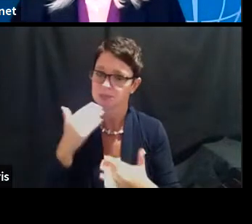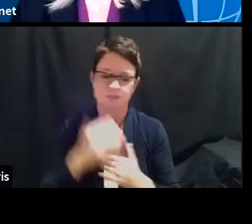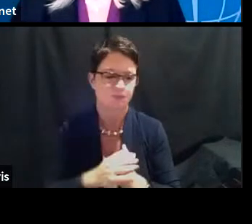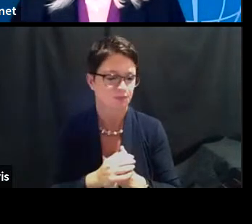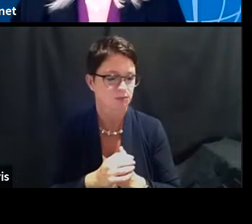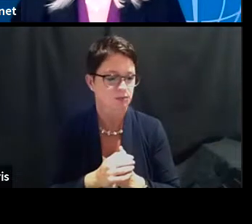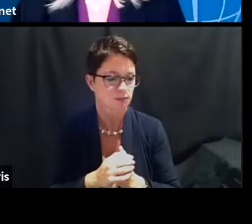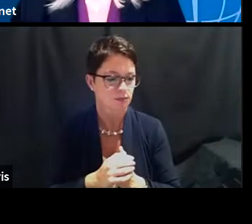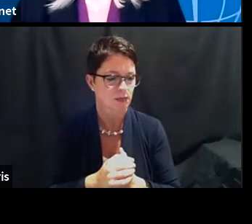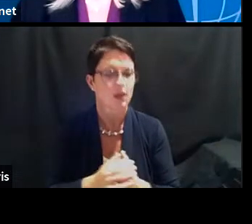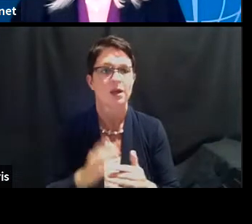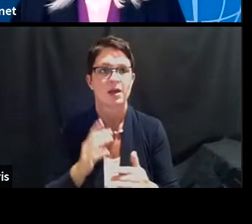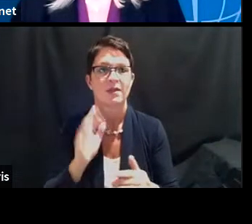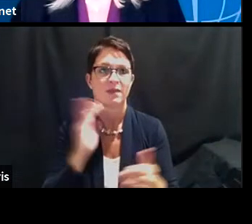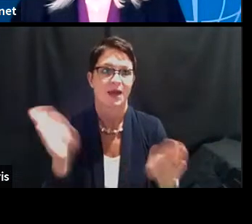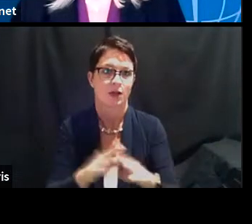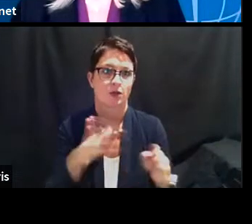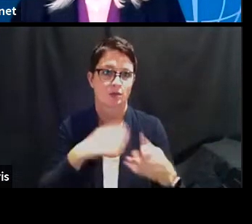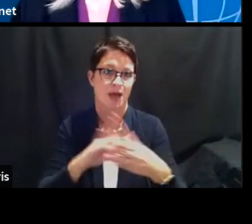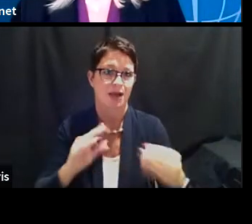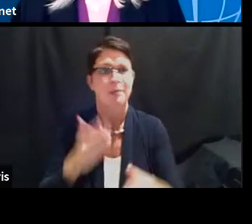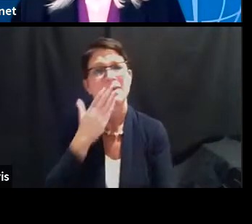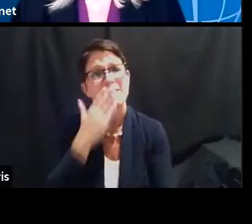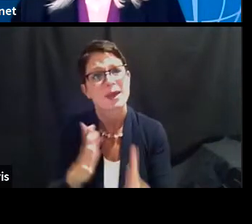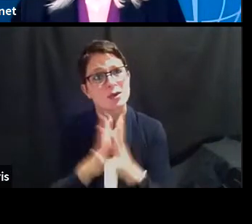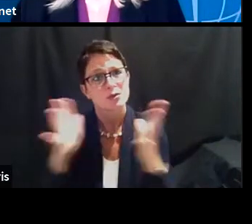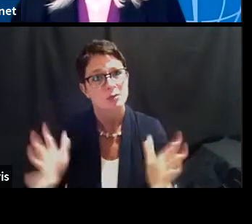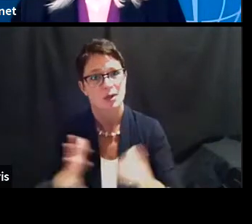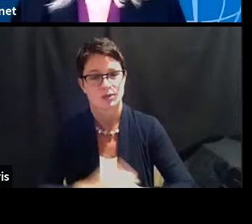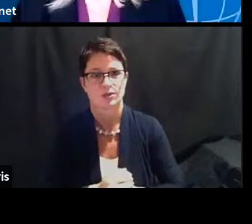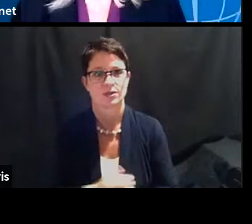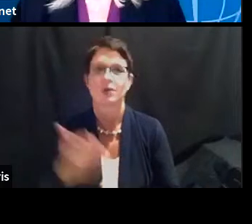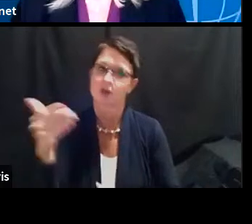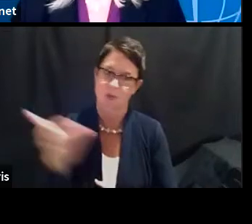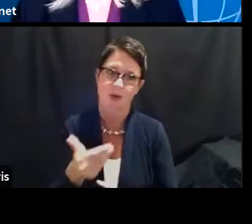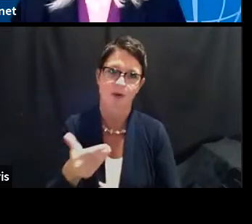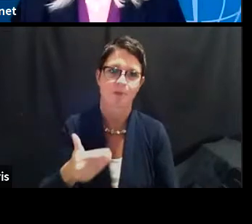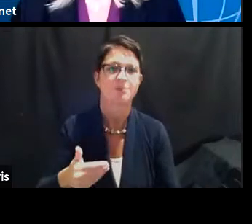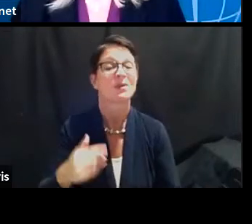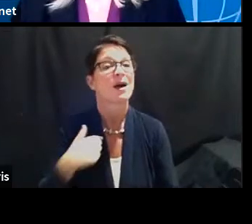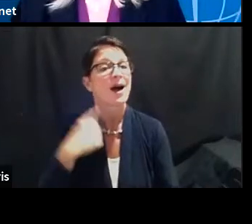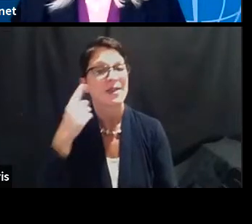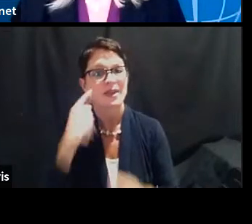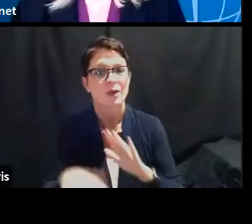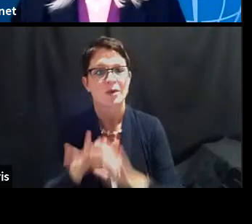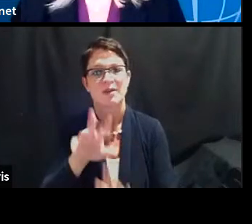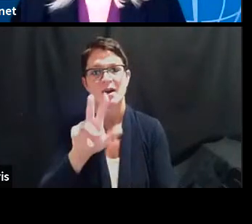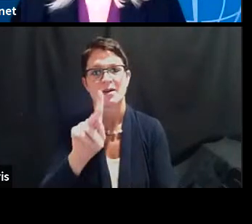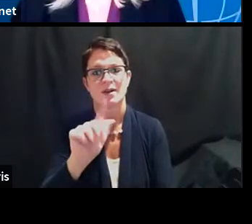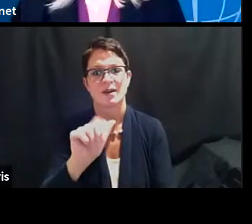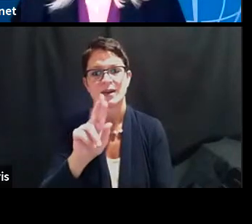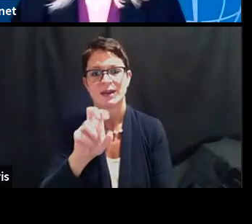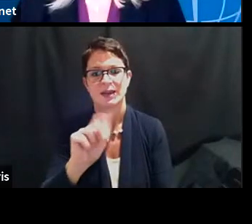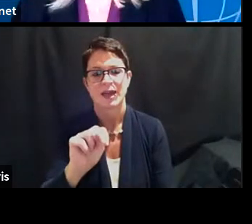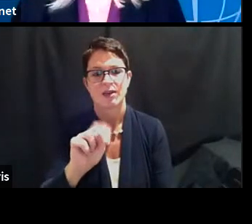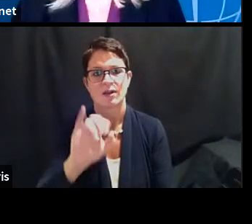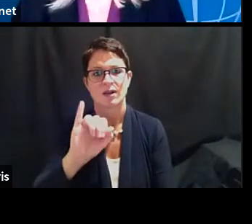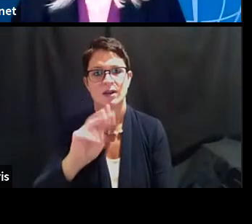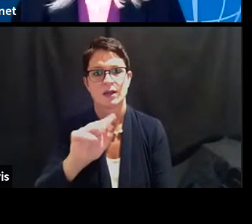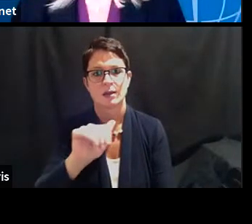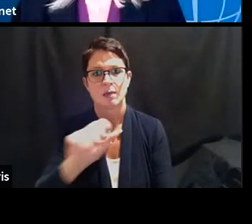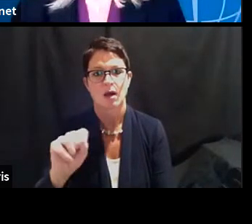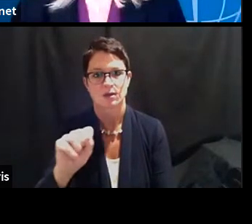Okay, so that concludes my comment. Thank you very much. You're welcome. I think we found Karen. Karen Imas, are you there, please?